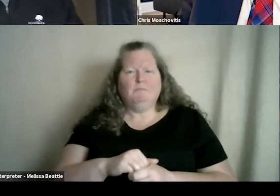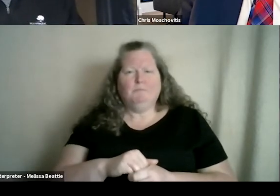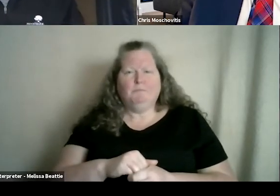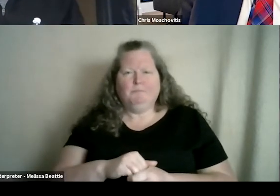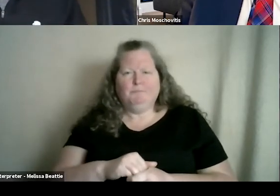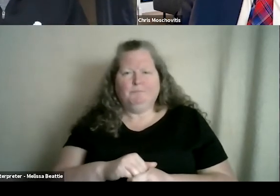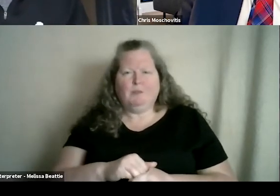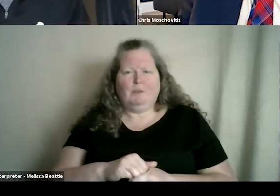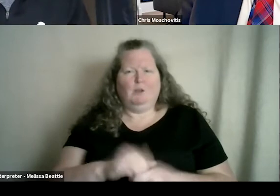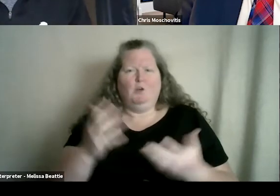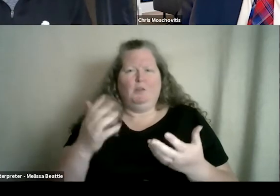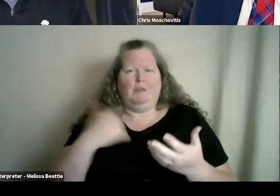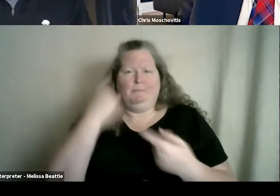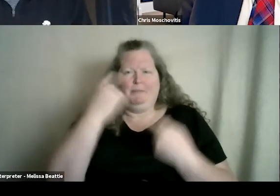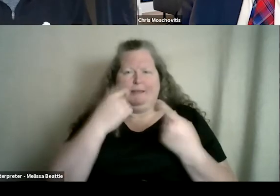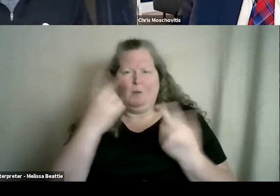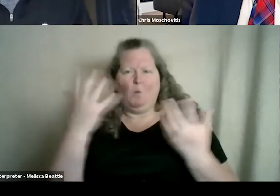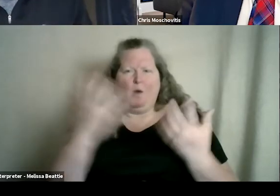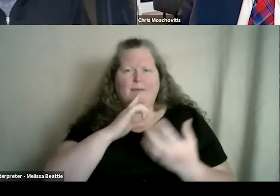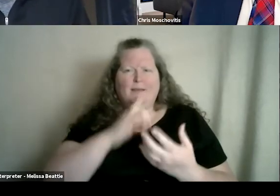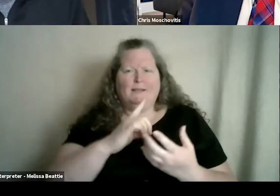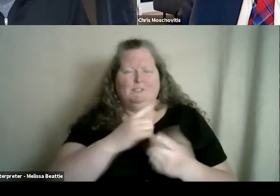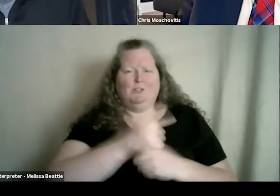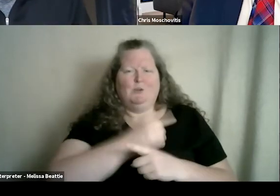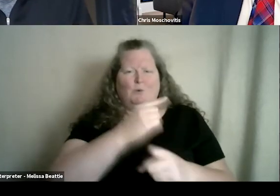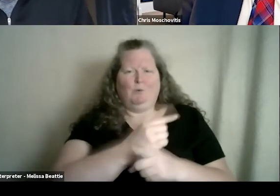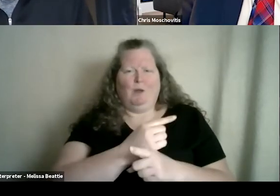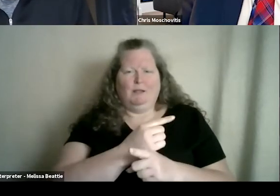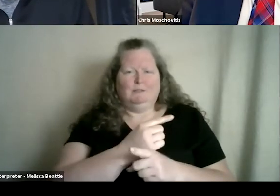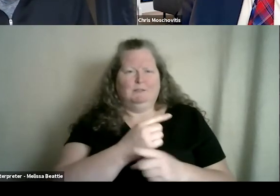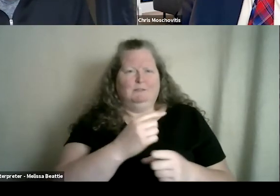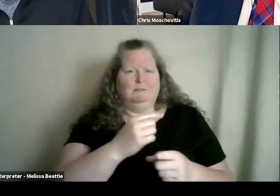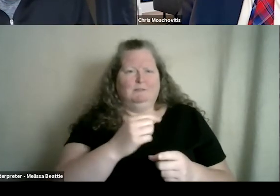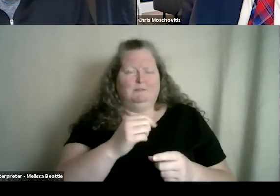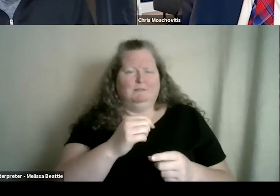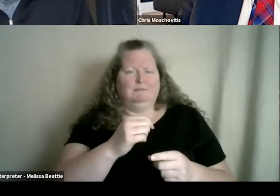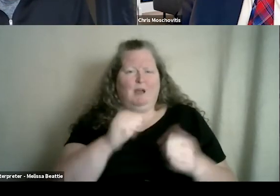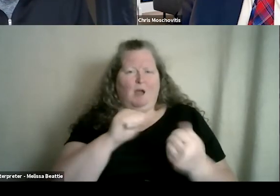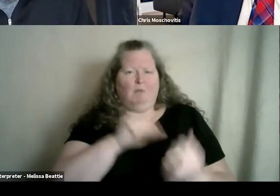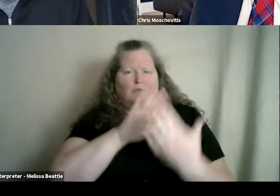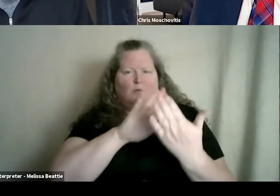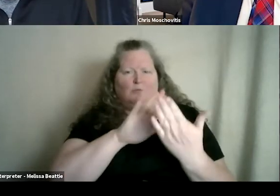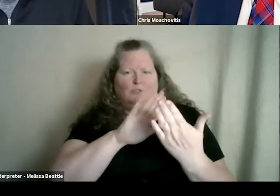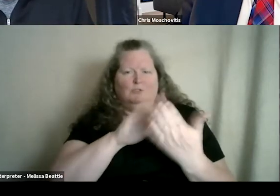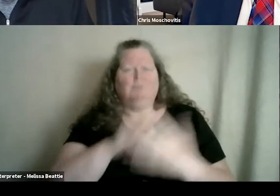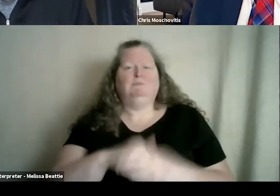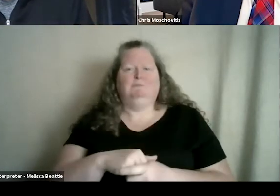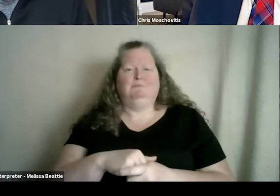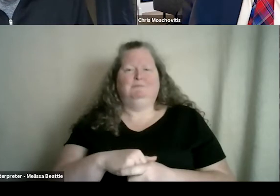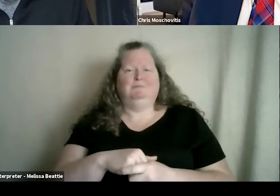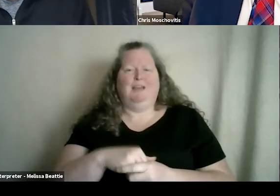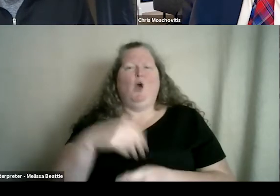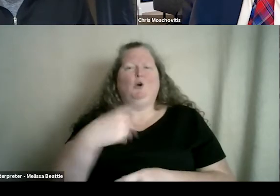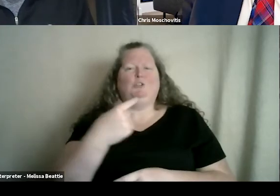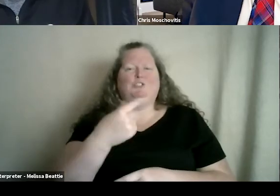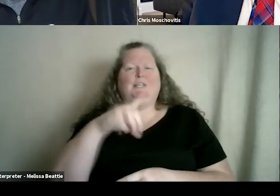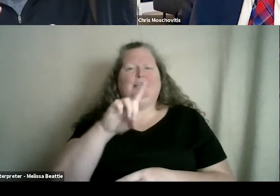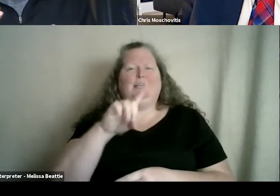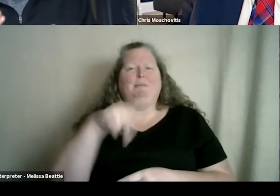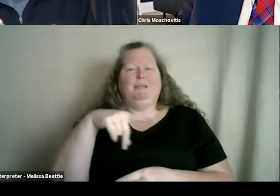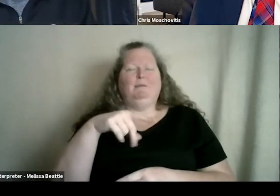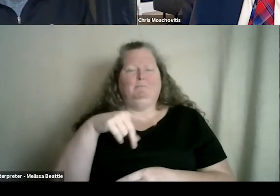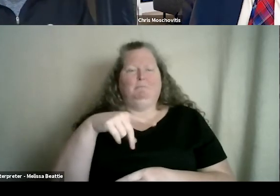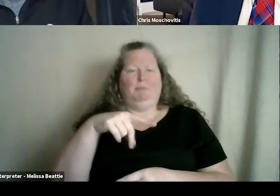right approach, right? And I think that's kind of, in a sense, what Finn was asking here. How do we, do better training? How do we get